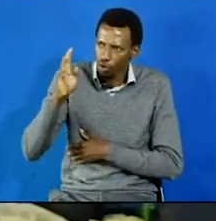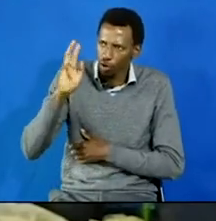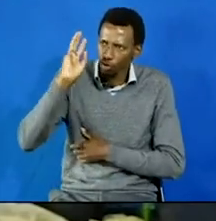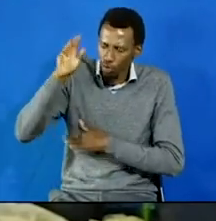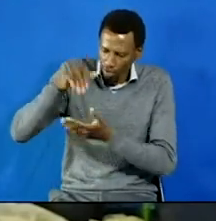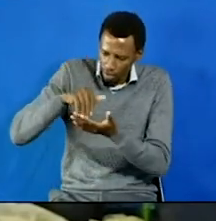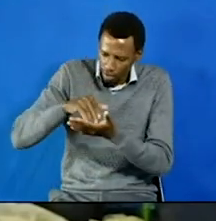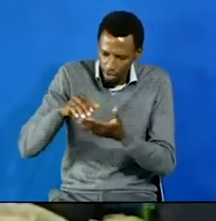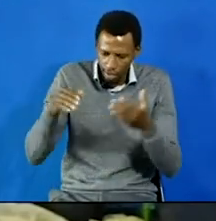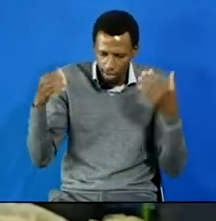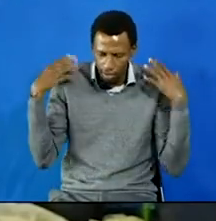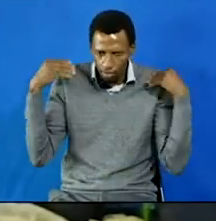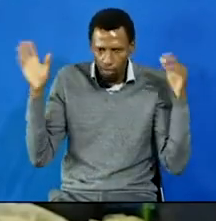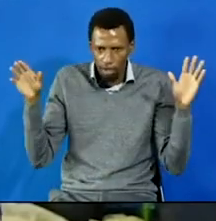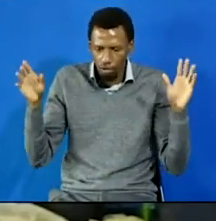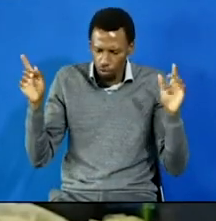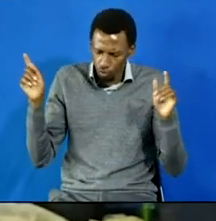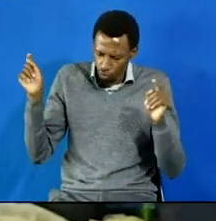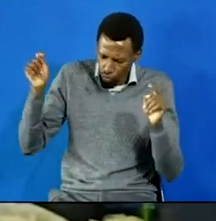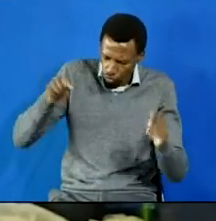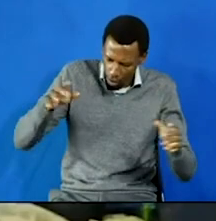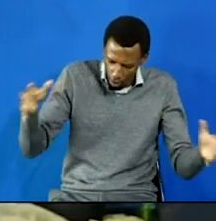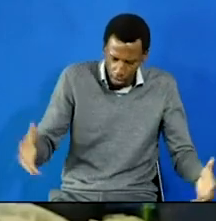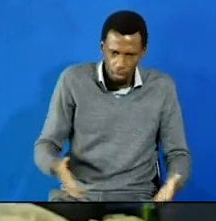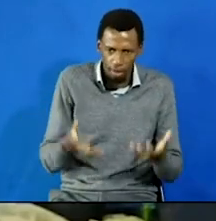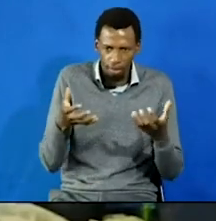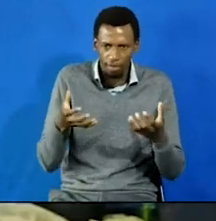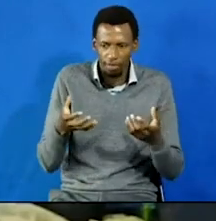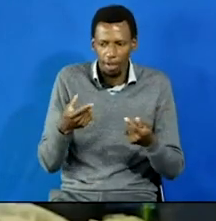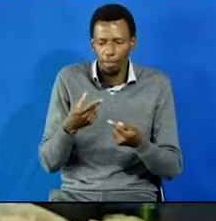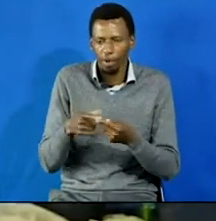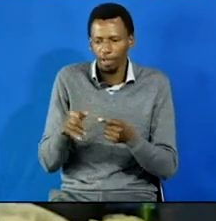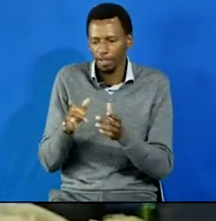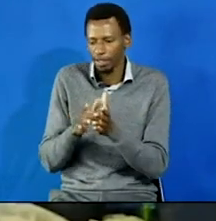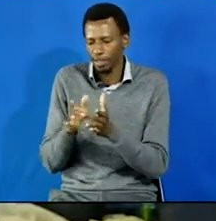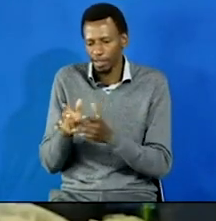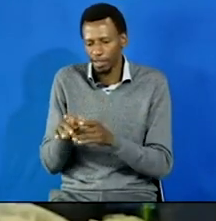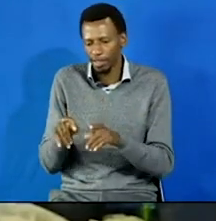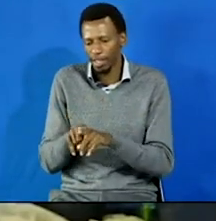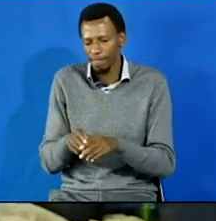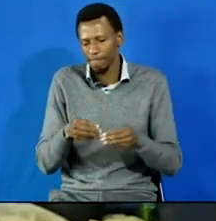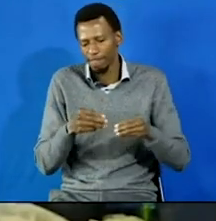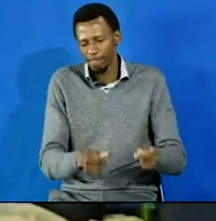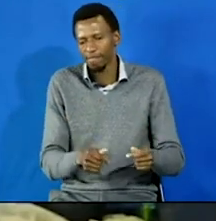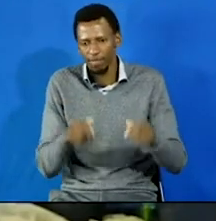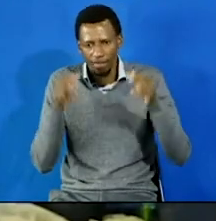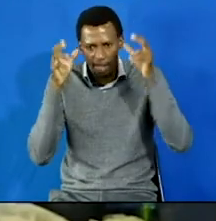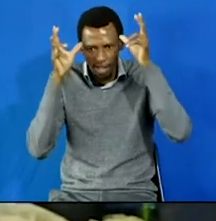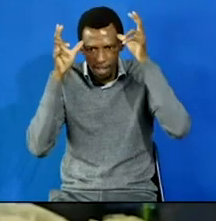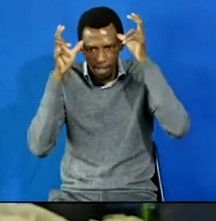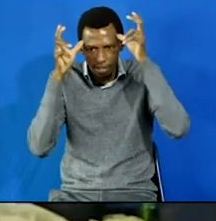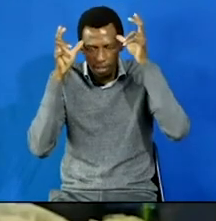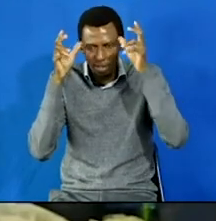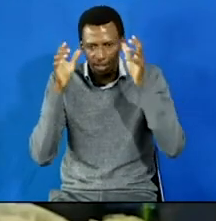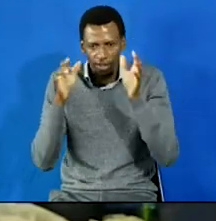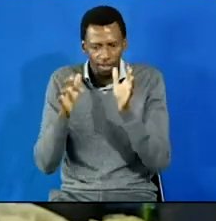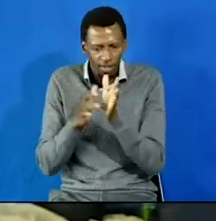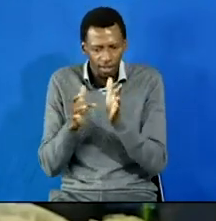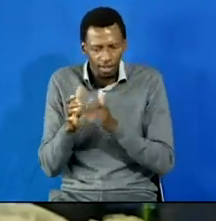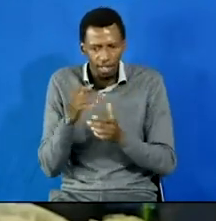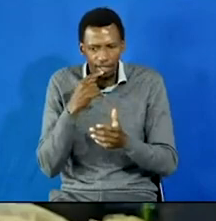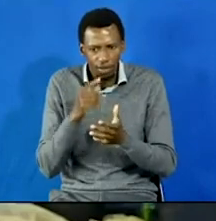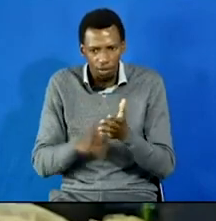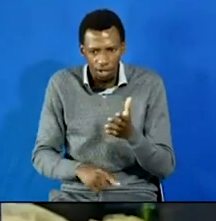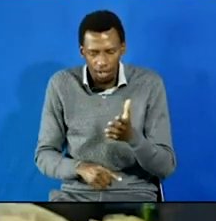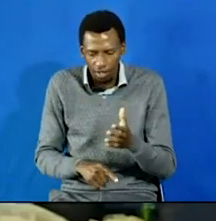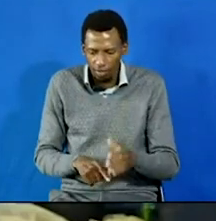you. And Jesus overcomes that other temptation and says, thou shalt